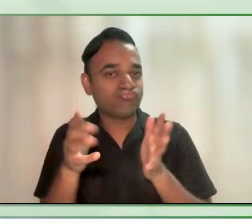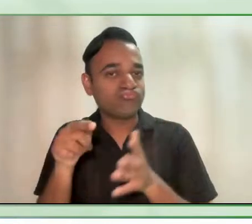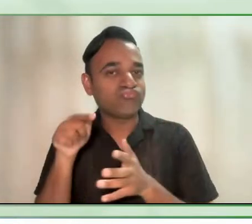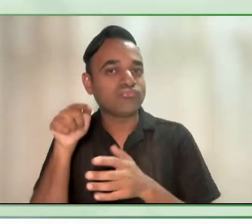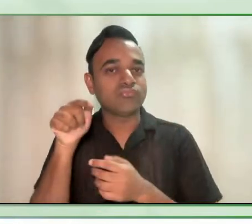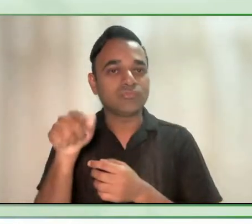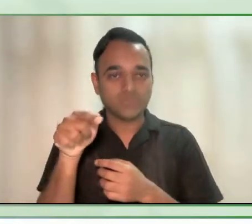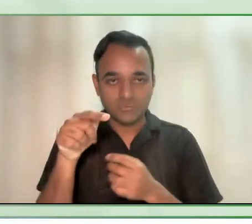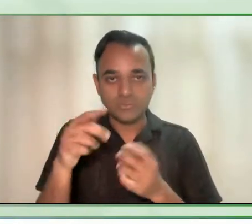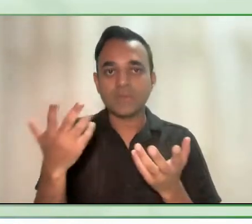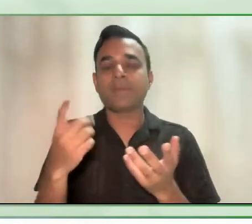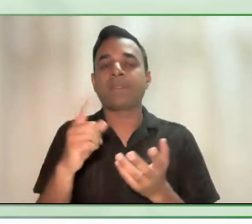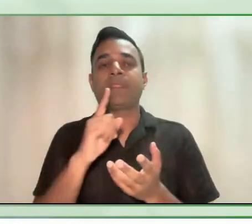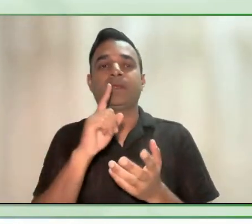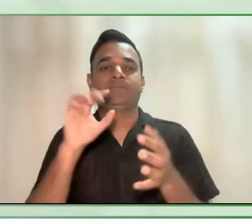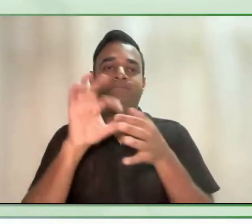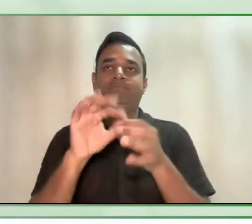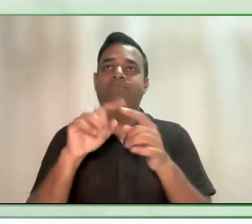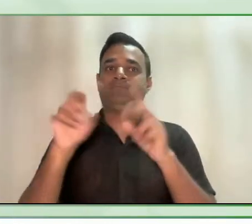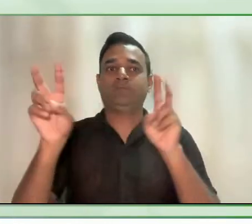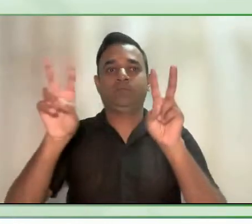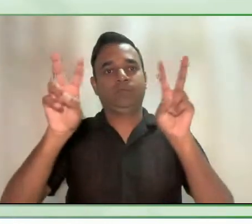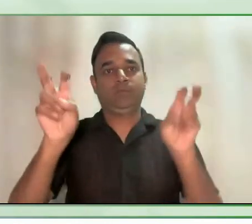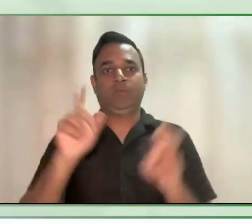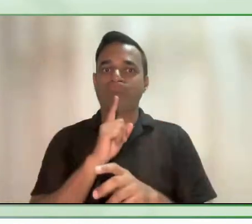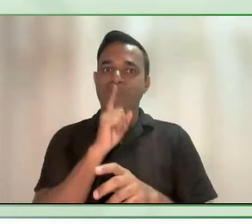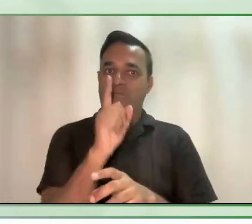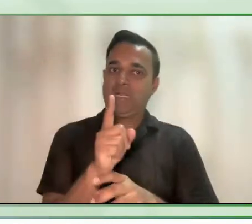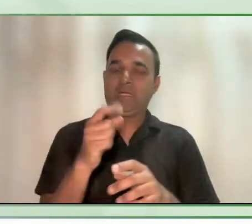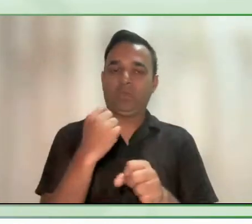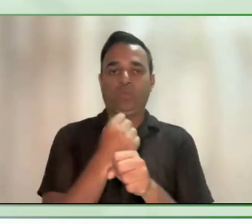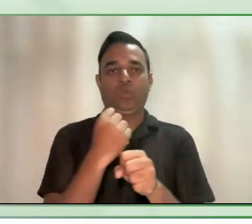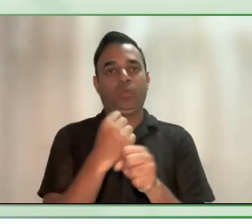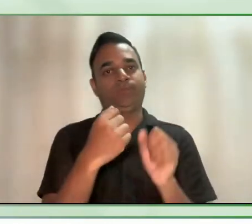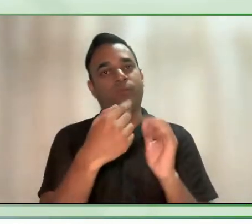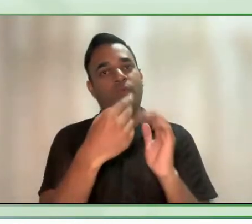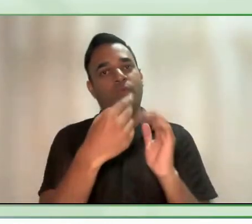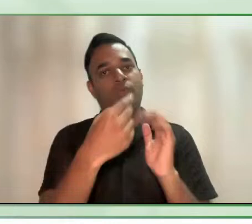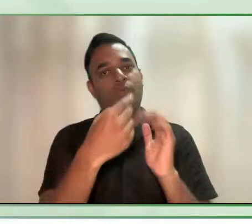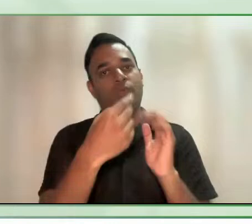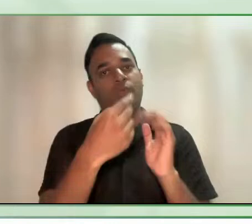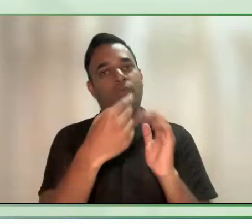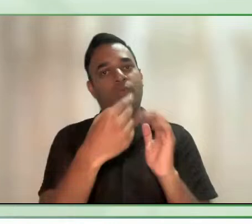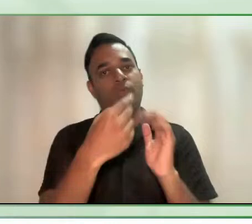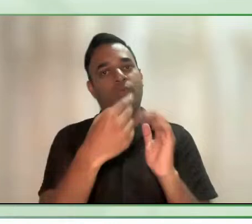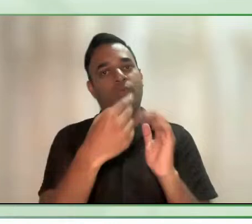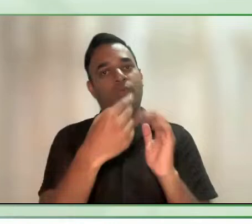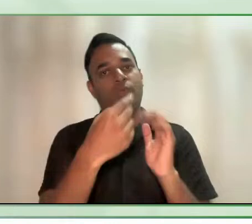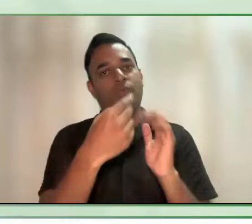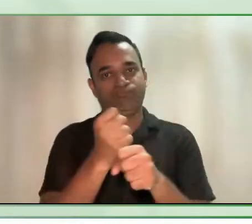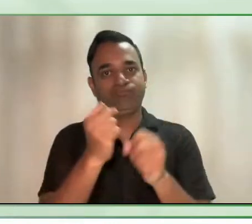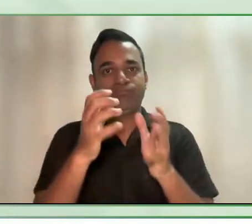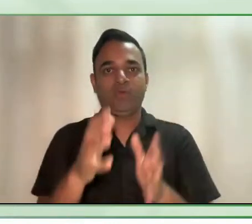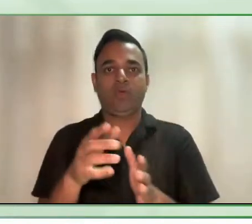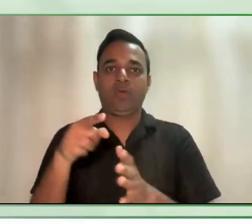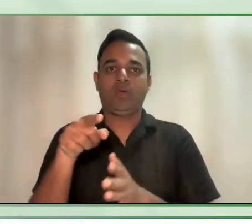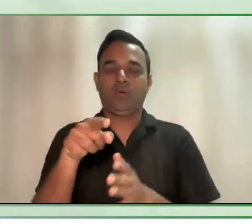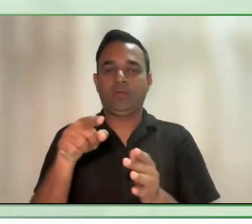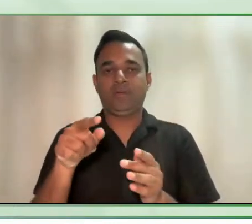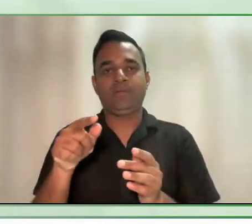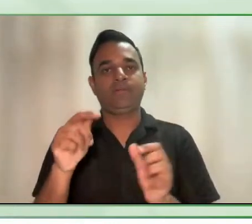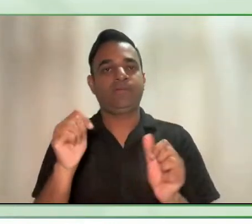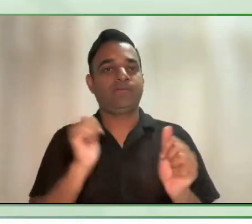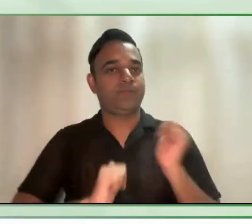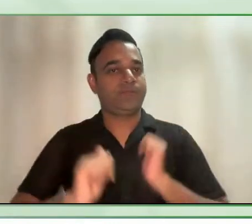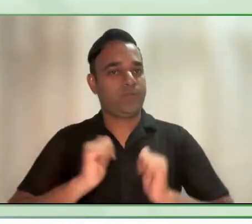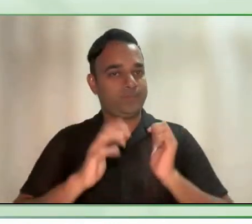for Capito Mecklenburg-Vorpommern, where I'm the director and I'm also engaged in the arts, and especially in the